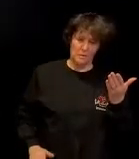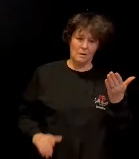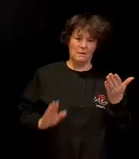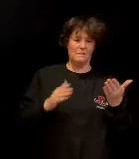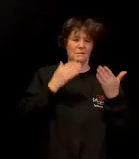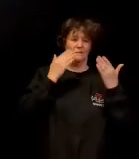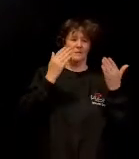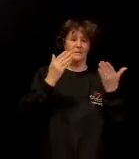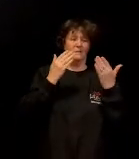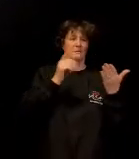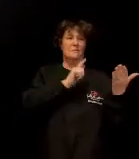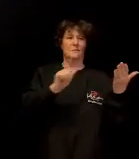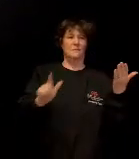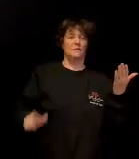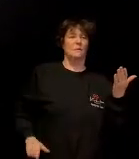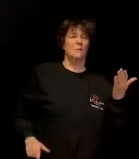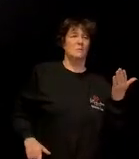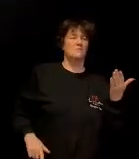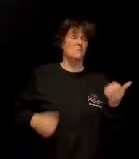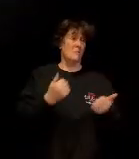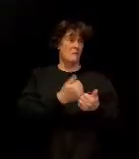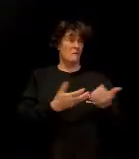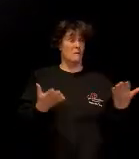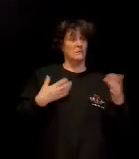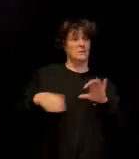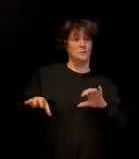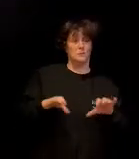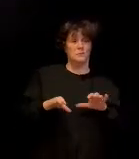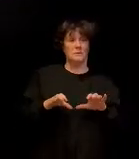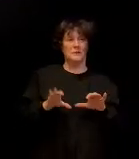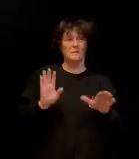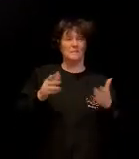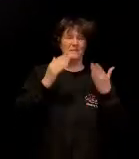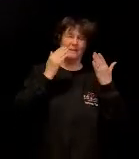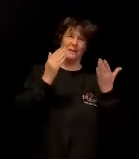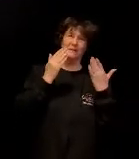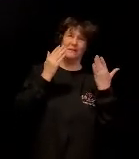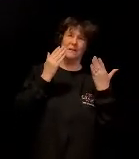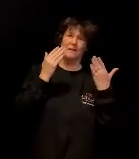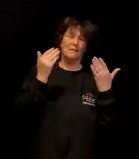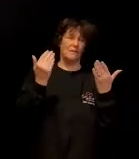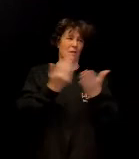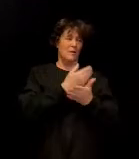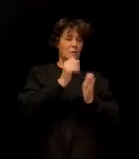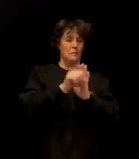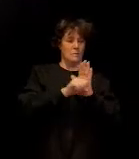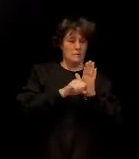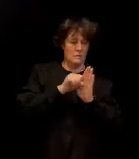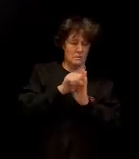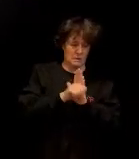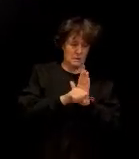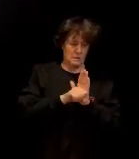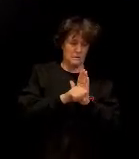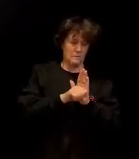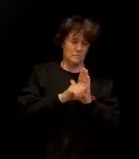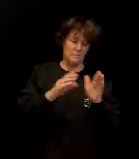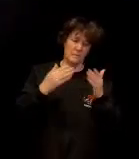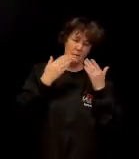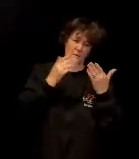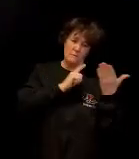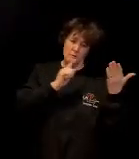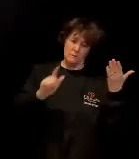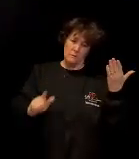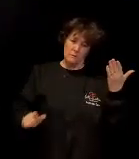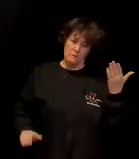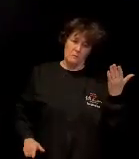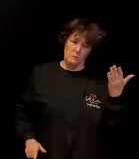I thank you, Lord, for what you're doing. Lord, I thank you for this new season in life. Father, I thank you,